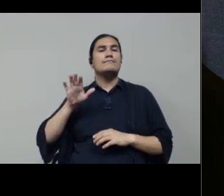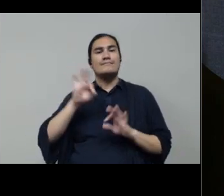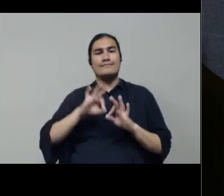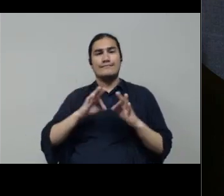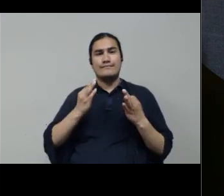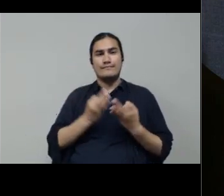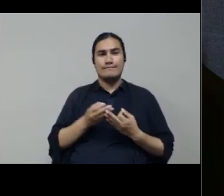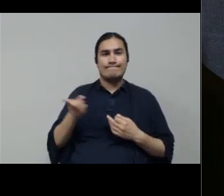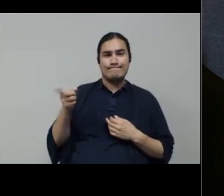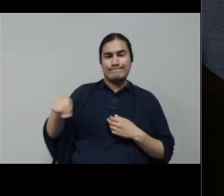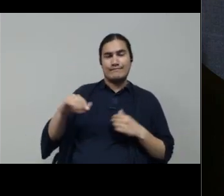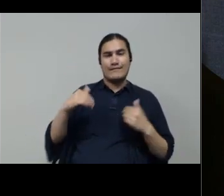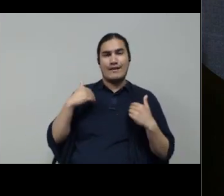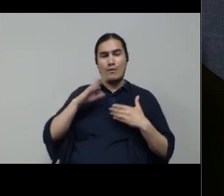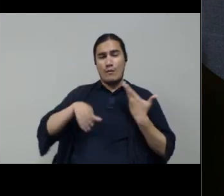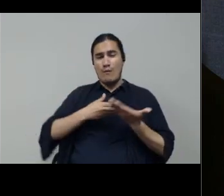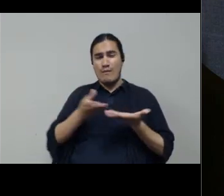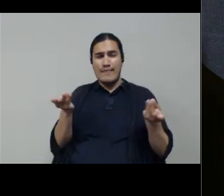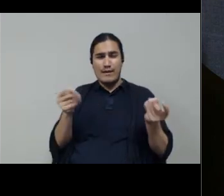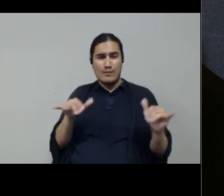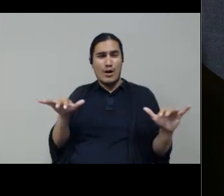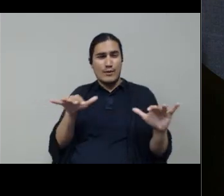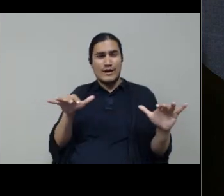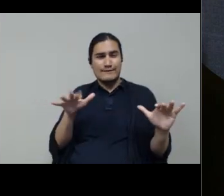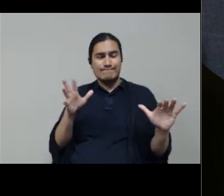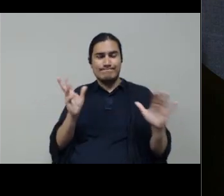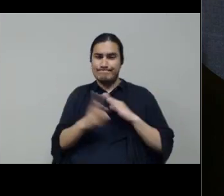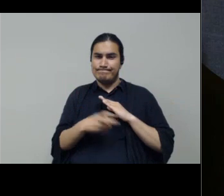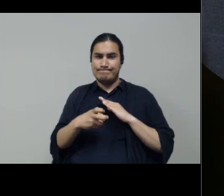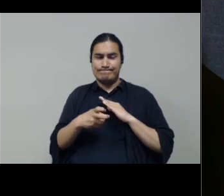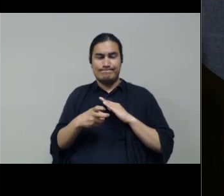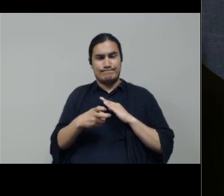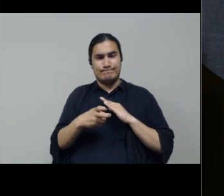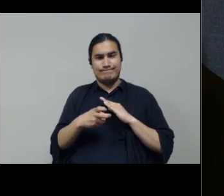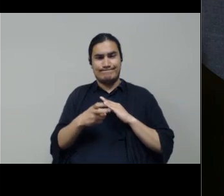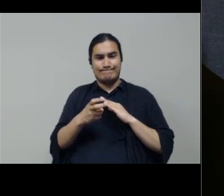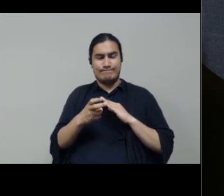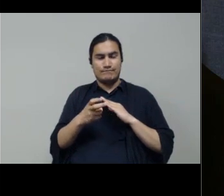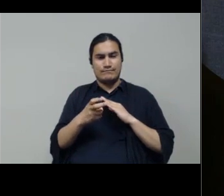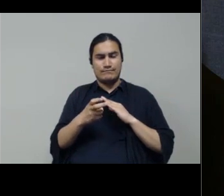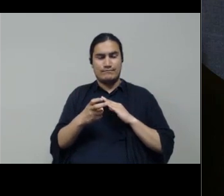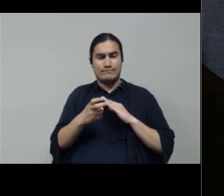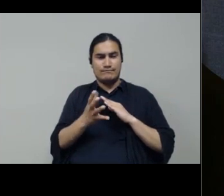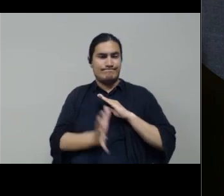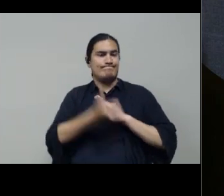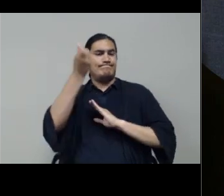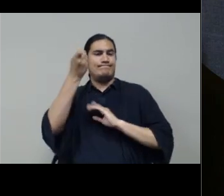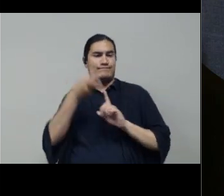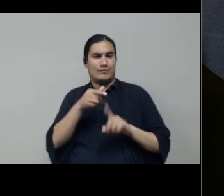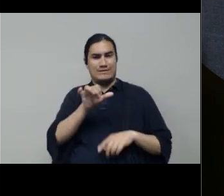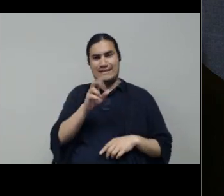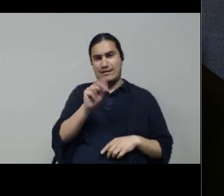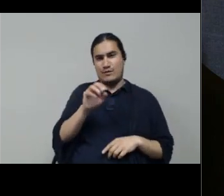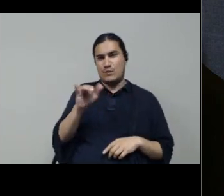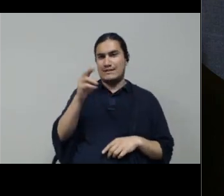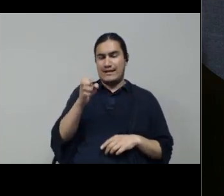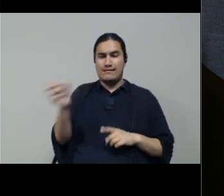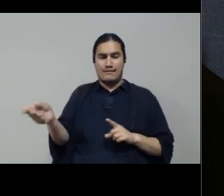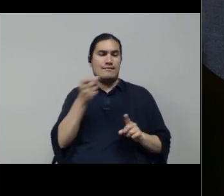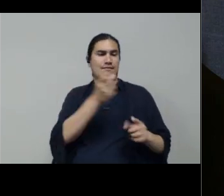family had all their property confiscated in San Jose and was interned at